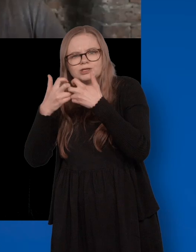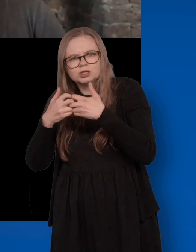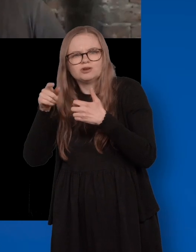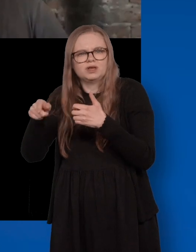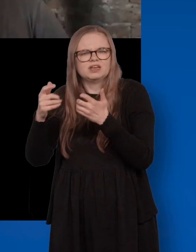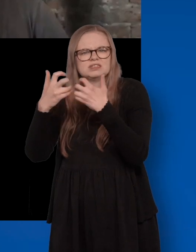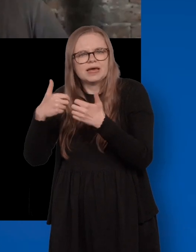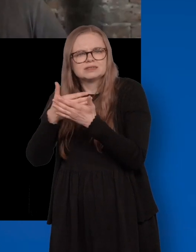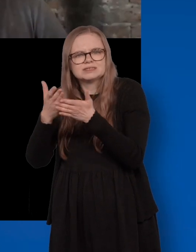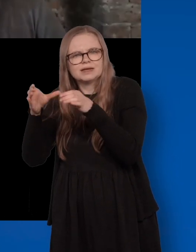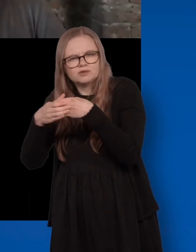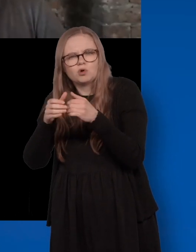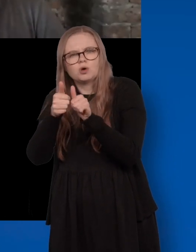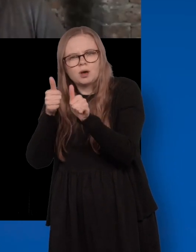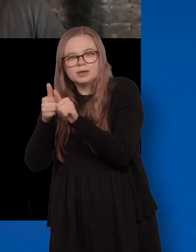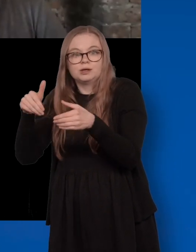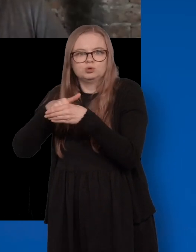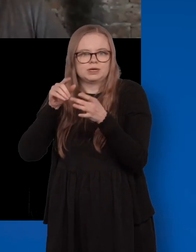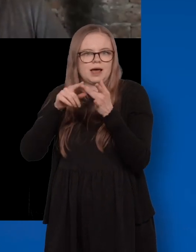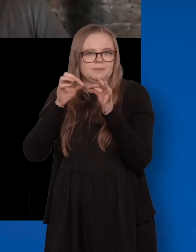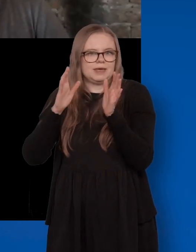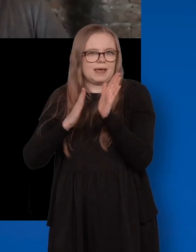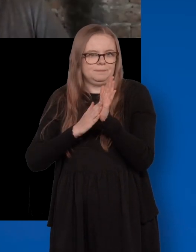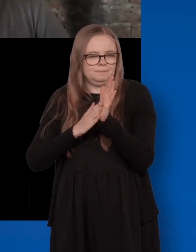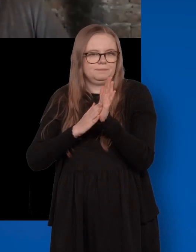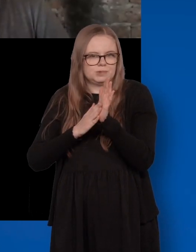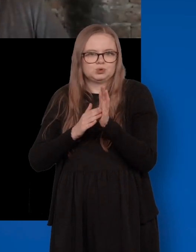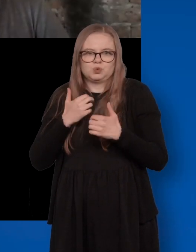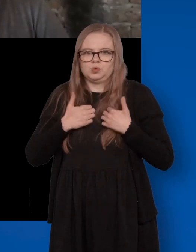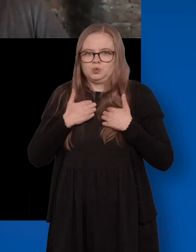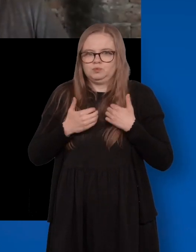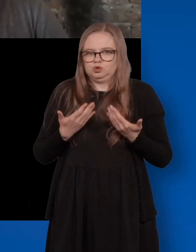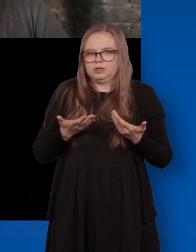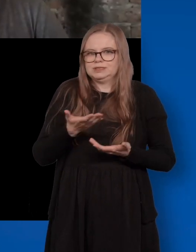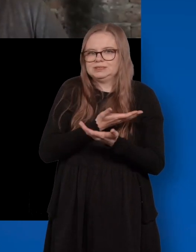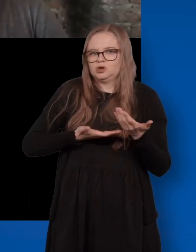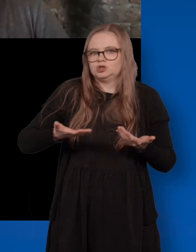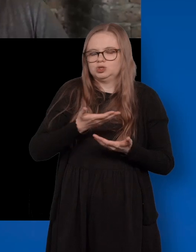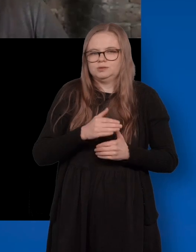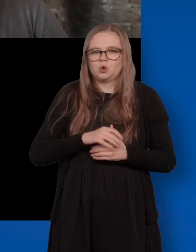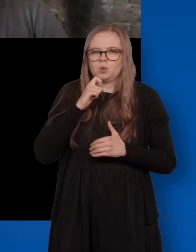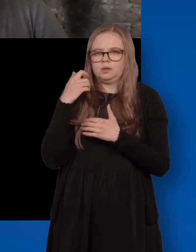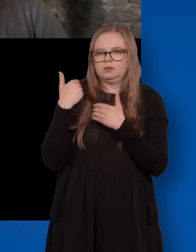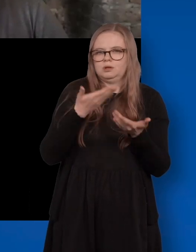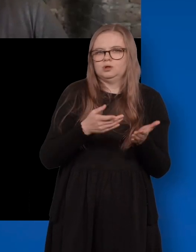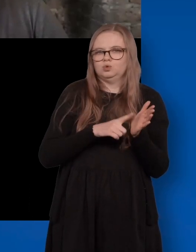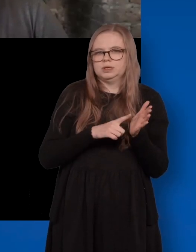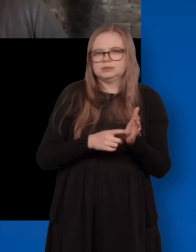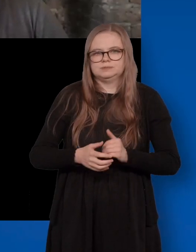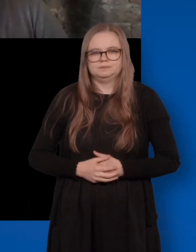at companies including IBM. So yeah, very much looking forward to today's discussion. So maybe with that, I'll pass back to